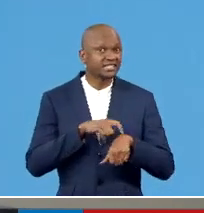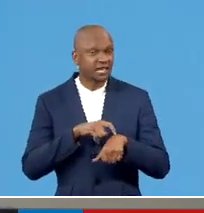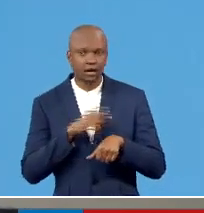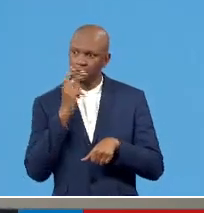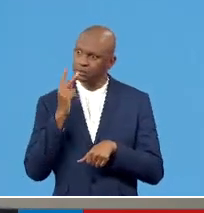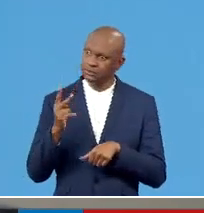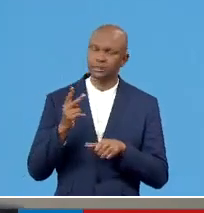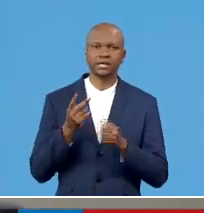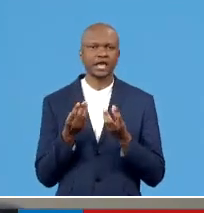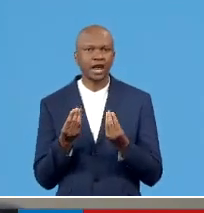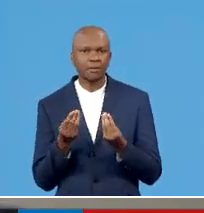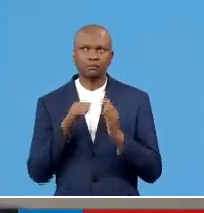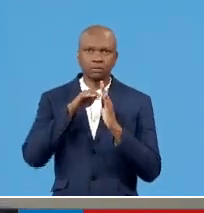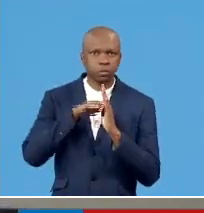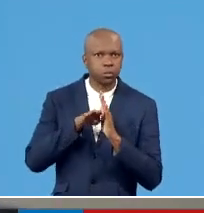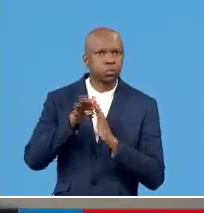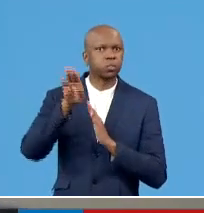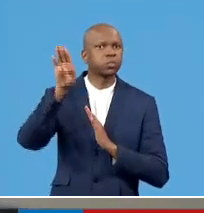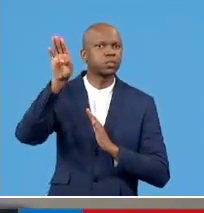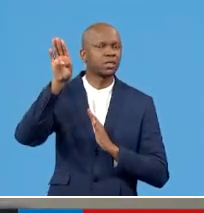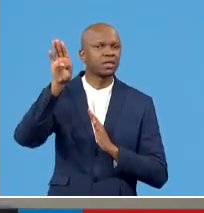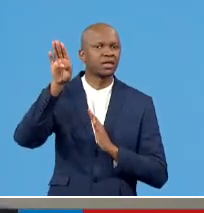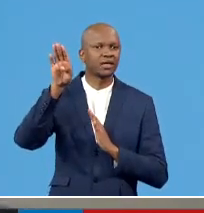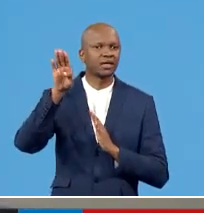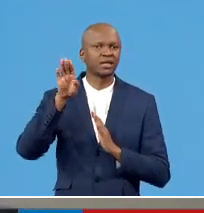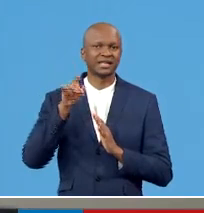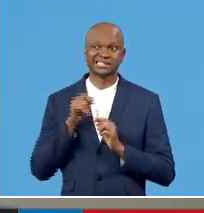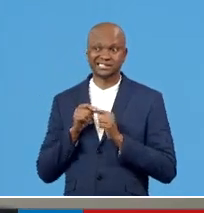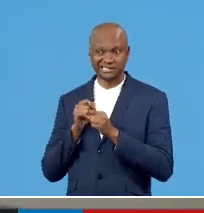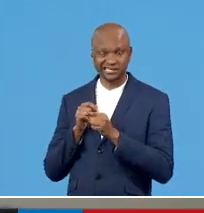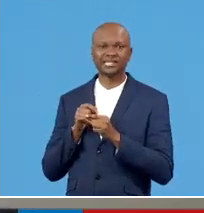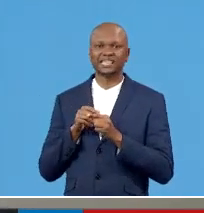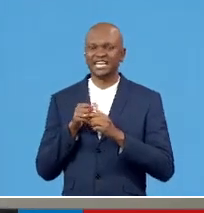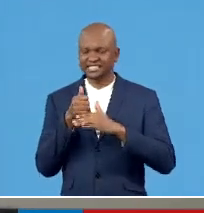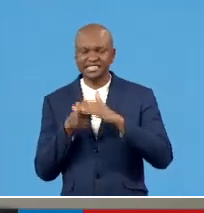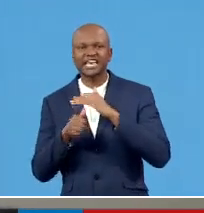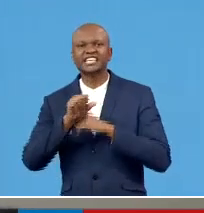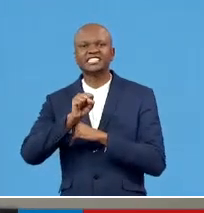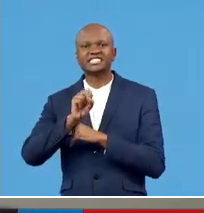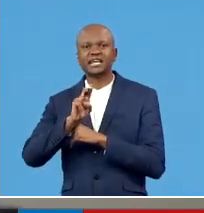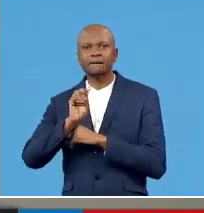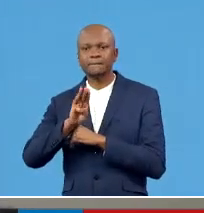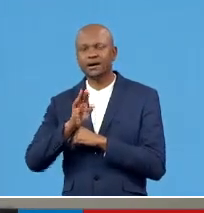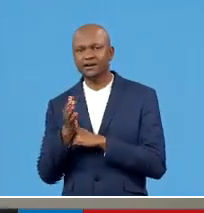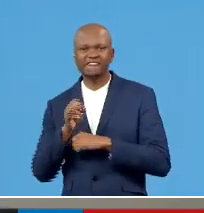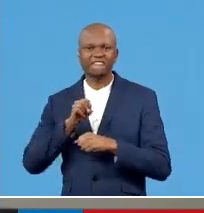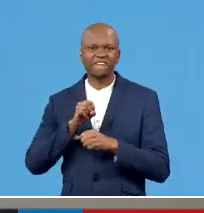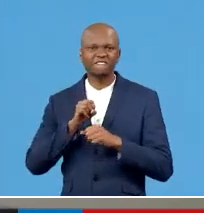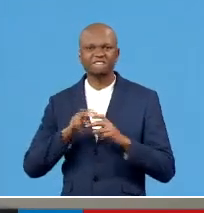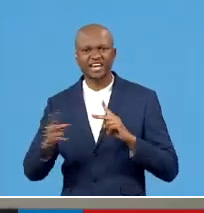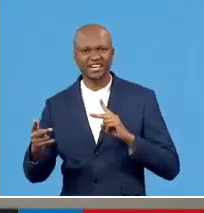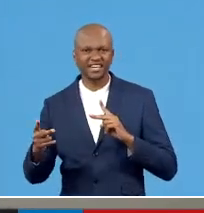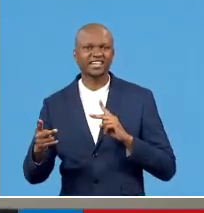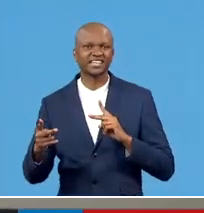that's been, or a wave that's been attributed to a subvariant and not a new variant. The virus may